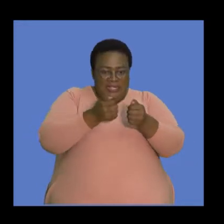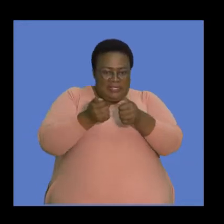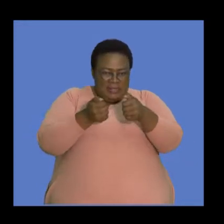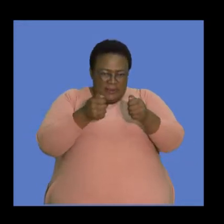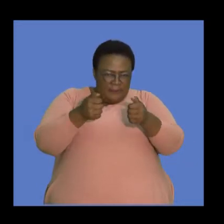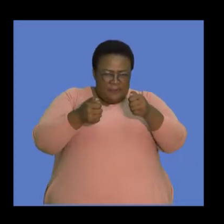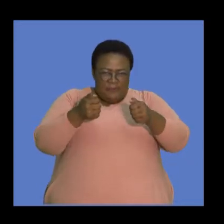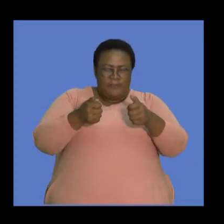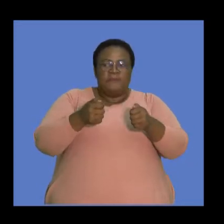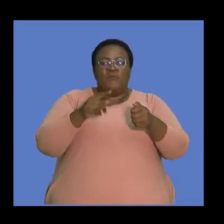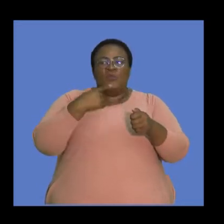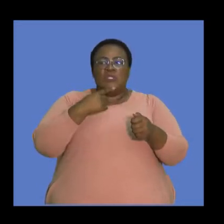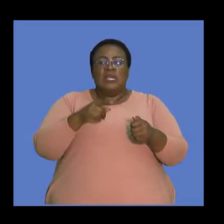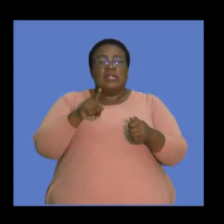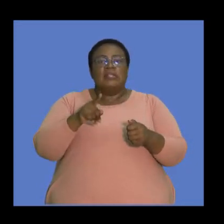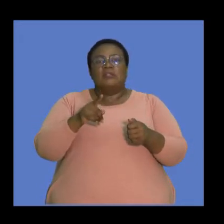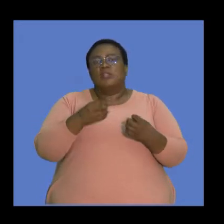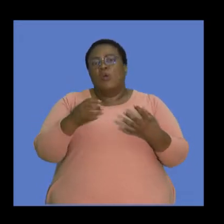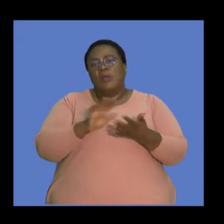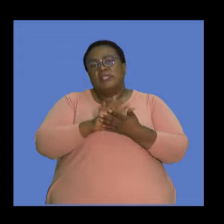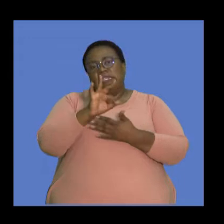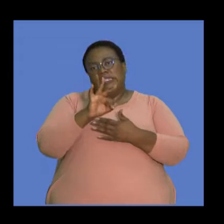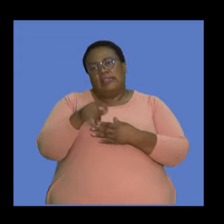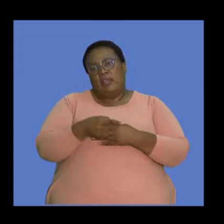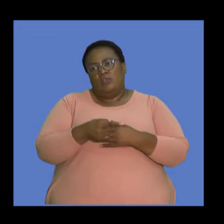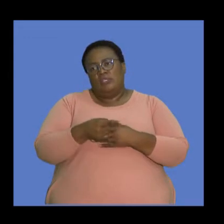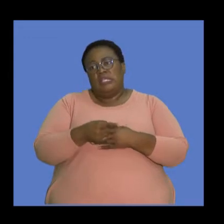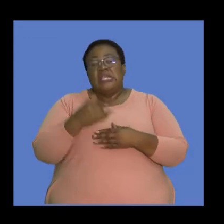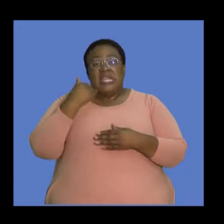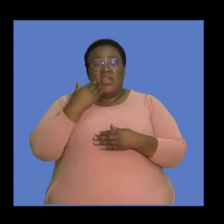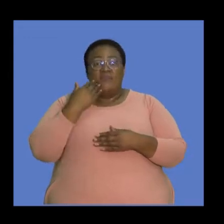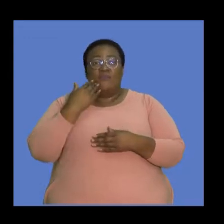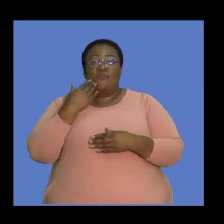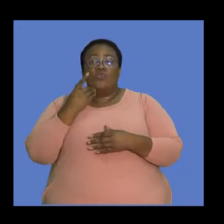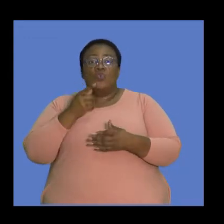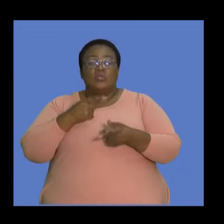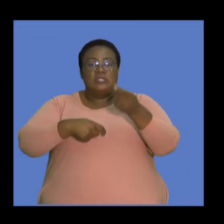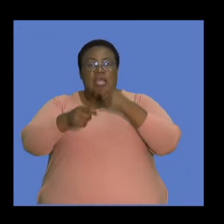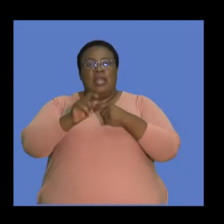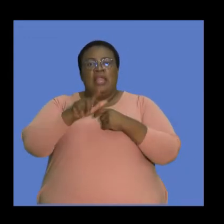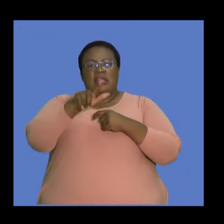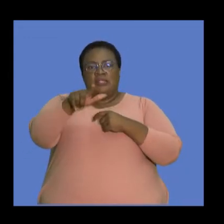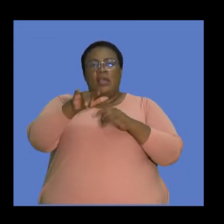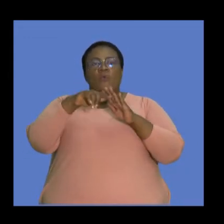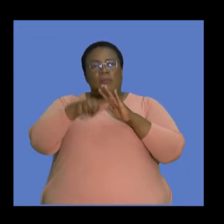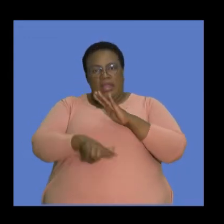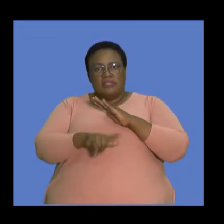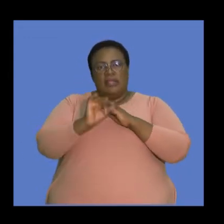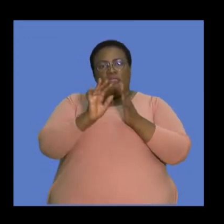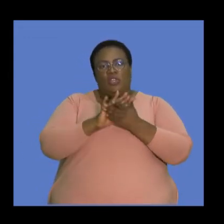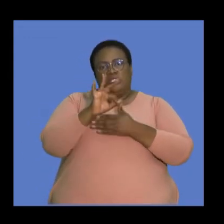the A will be a value less than the 13,000 because you would have used it and it would have lost some